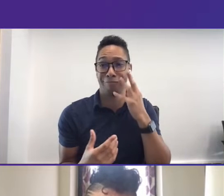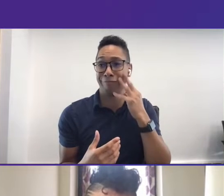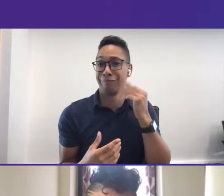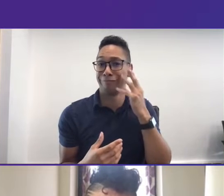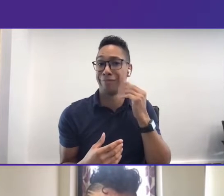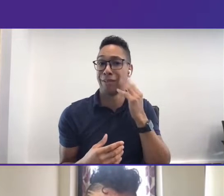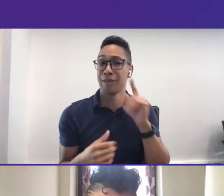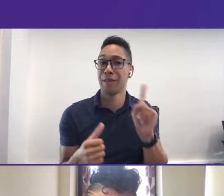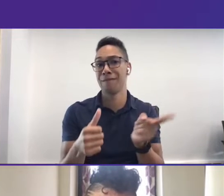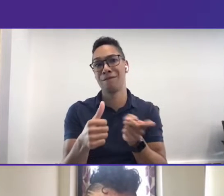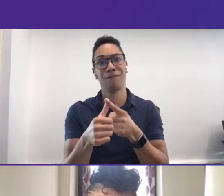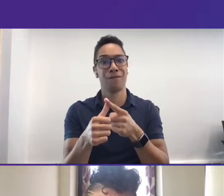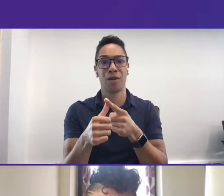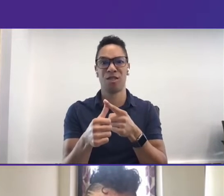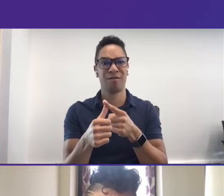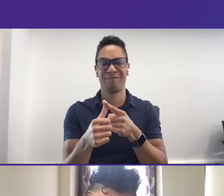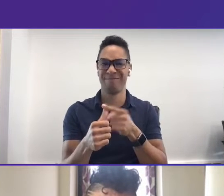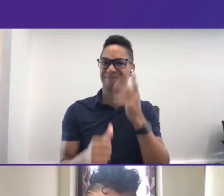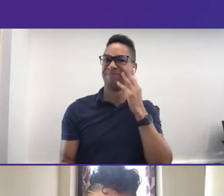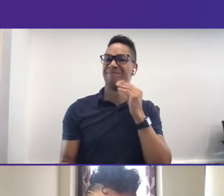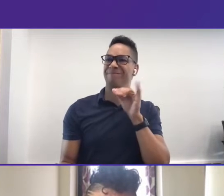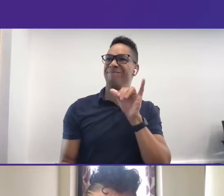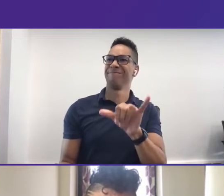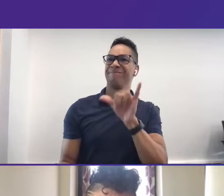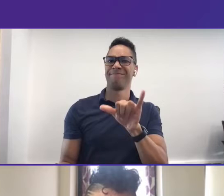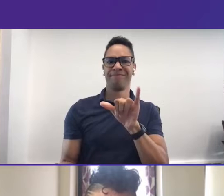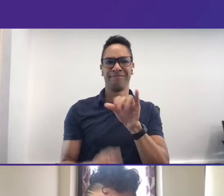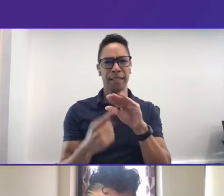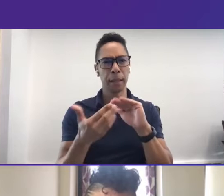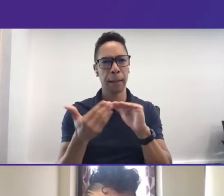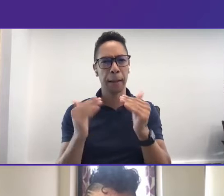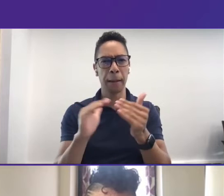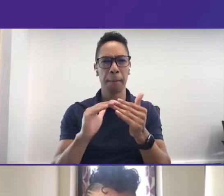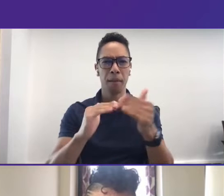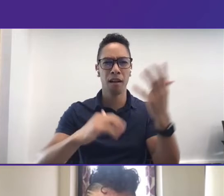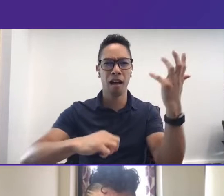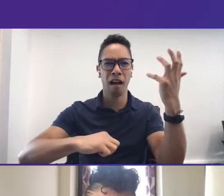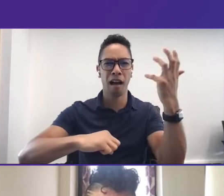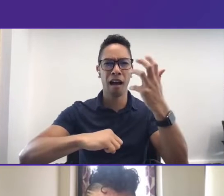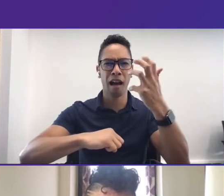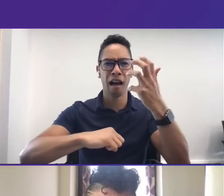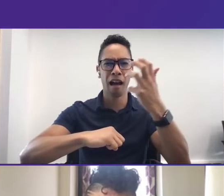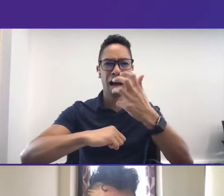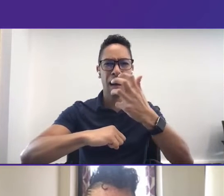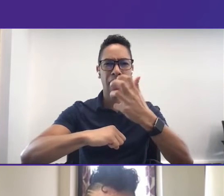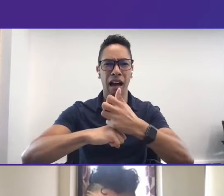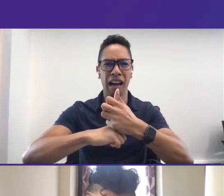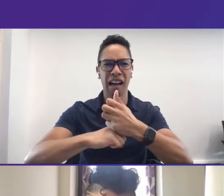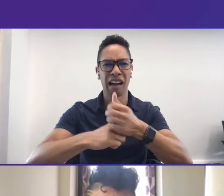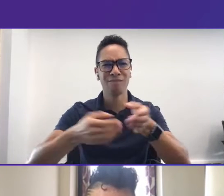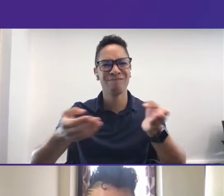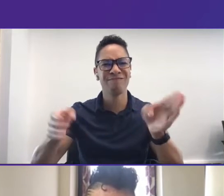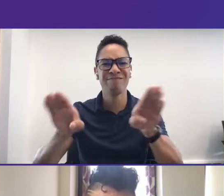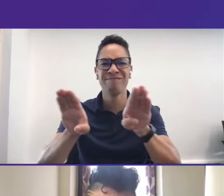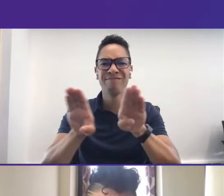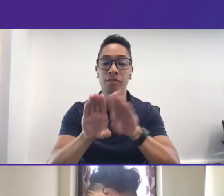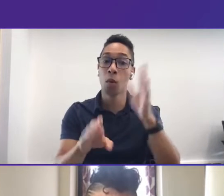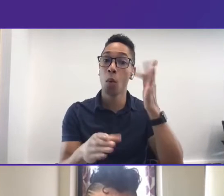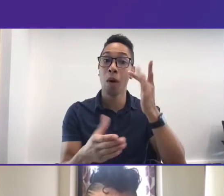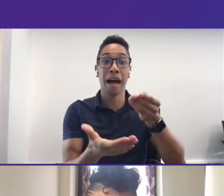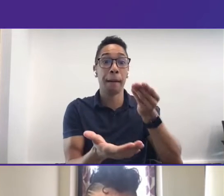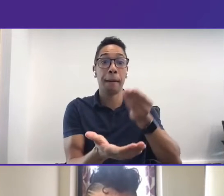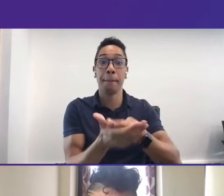like firsthand how that community was like kind of shutting down and ending because of the foundation was finishing. And